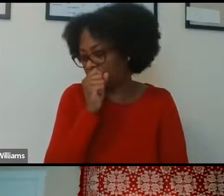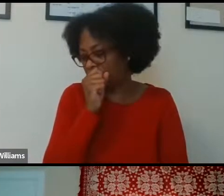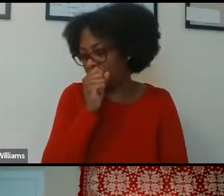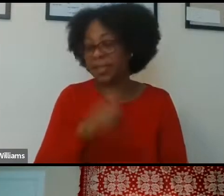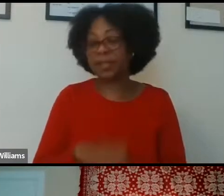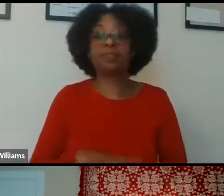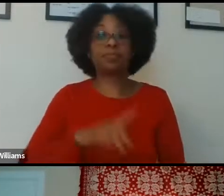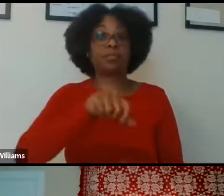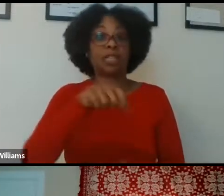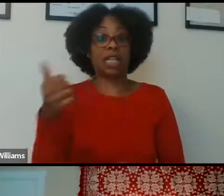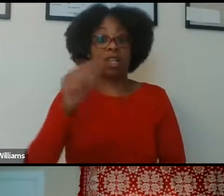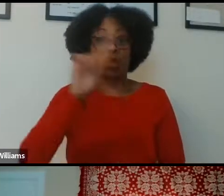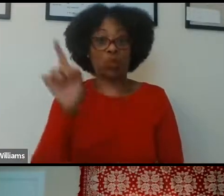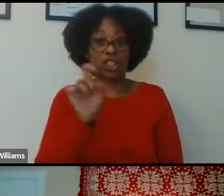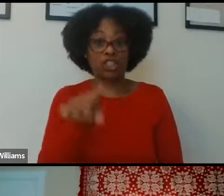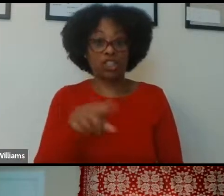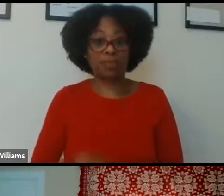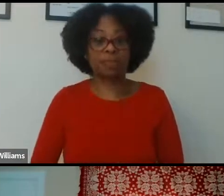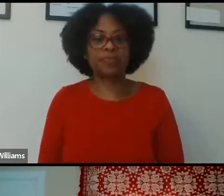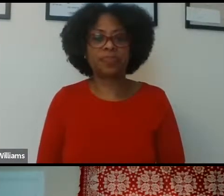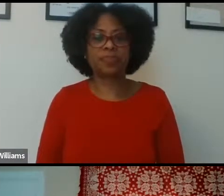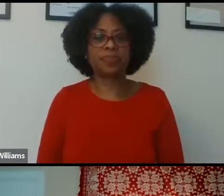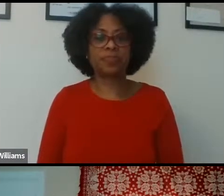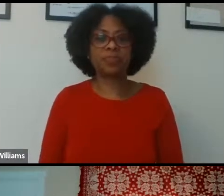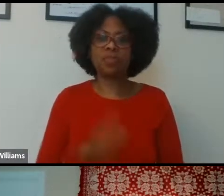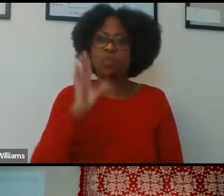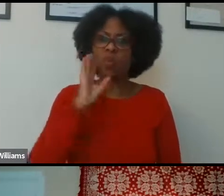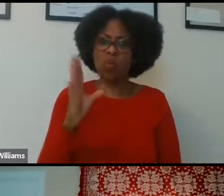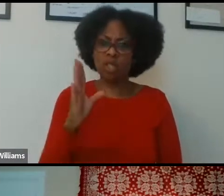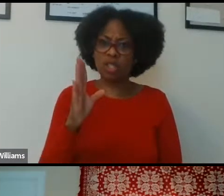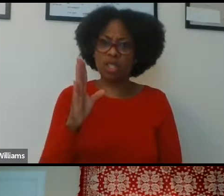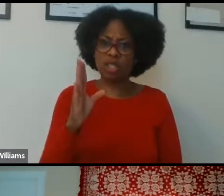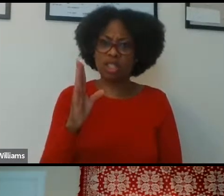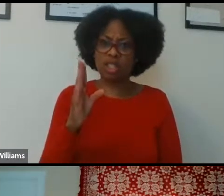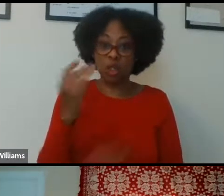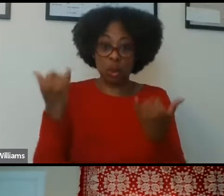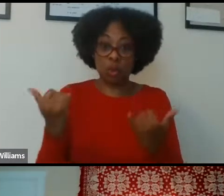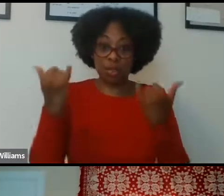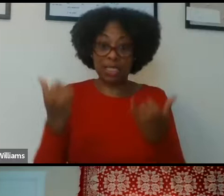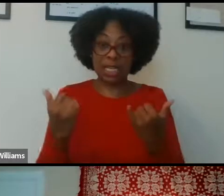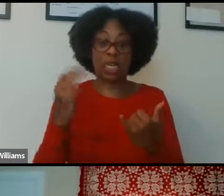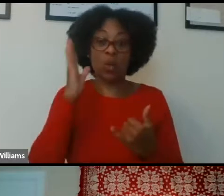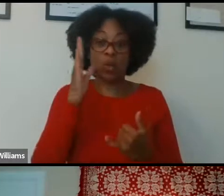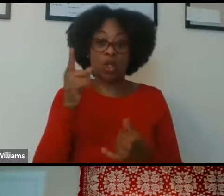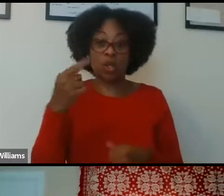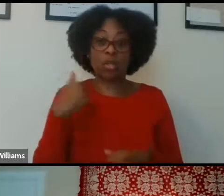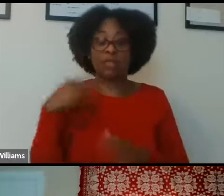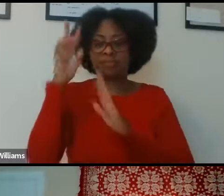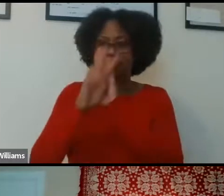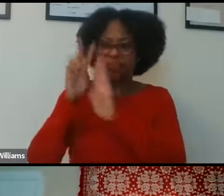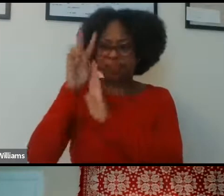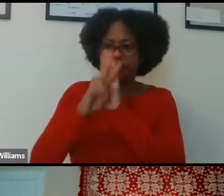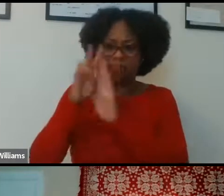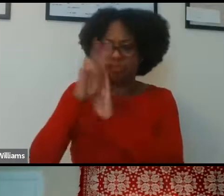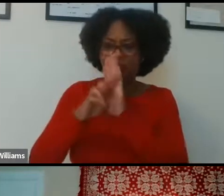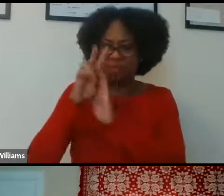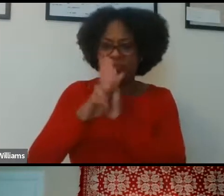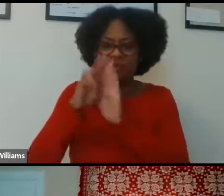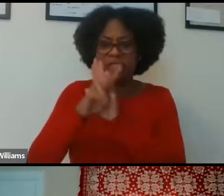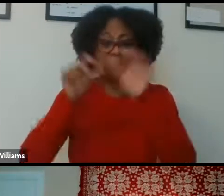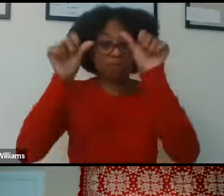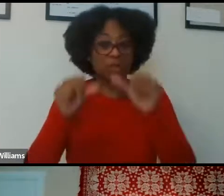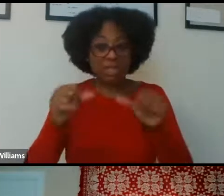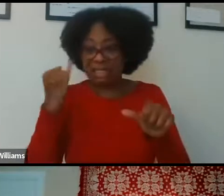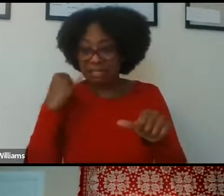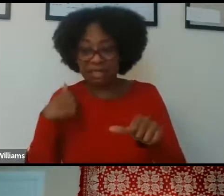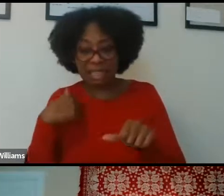Individual wants to know, will we provide video sessions today if they can't make it? Yes, all live